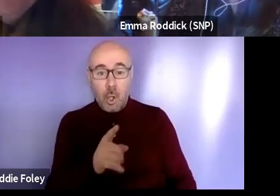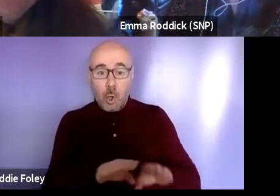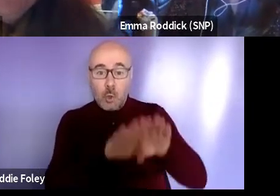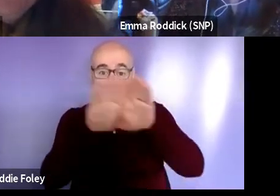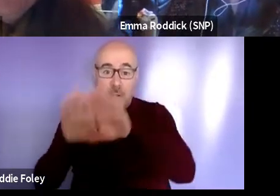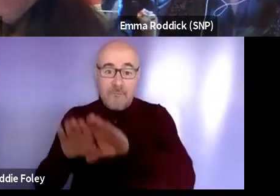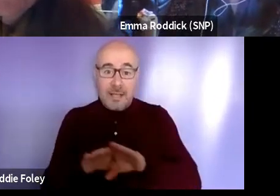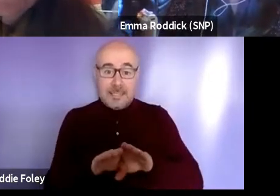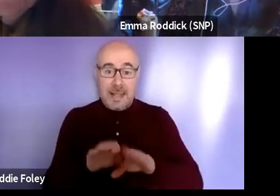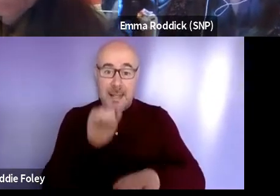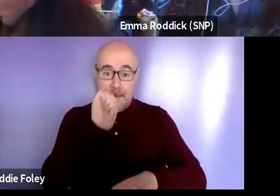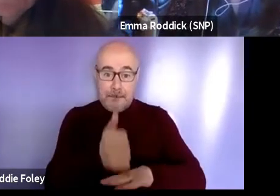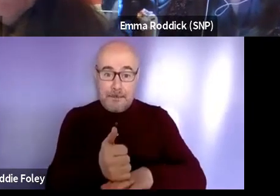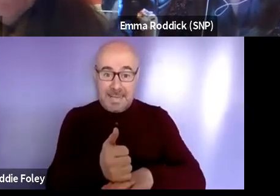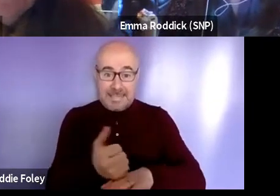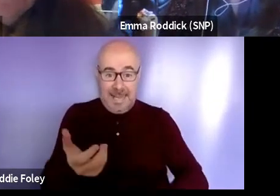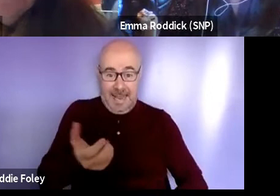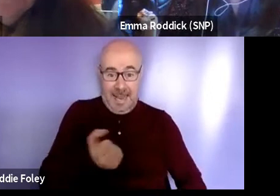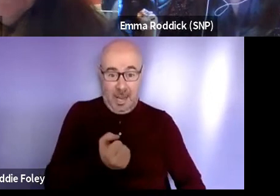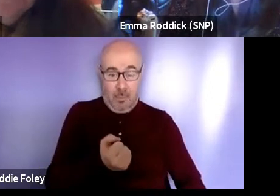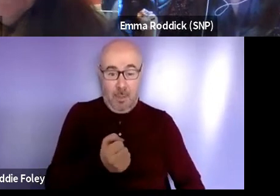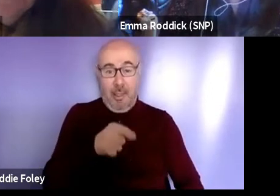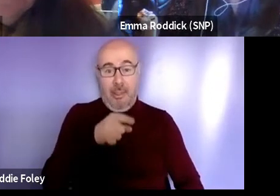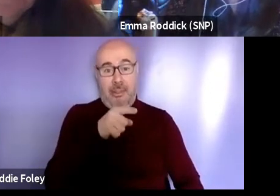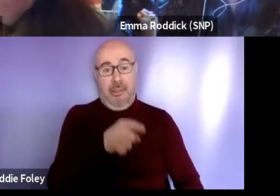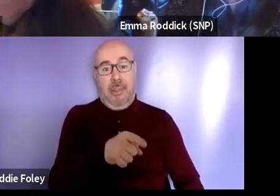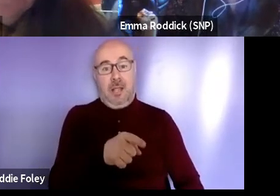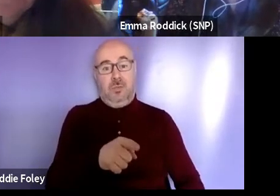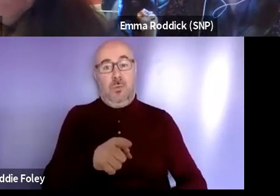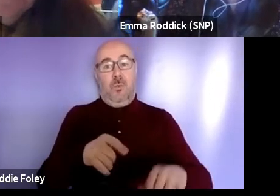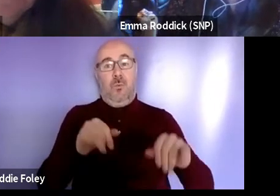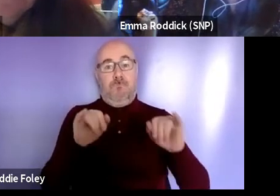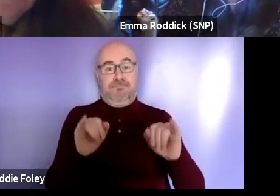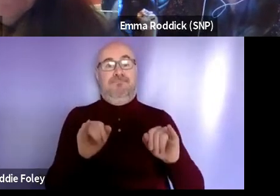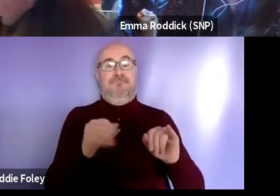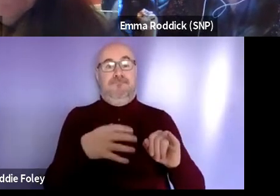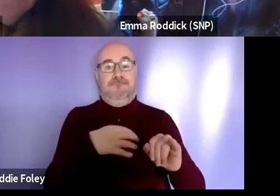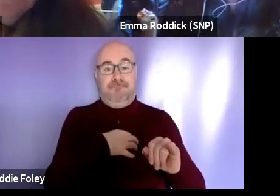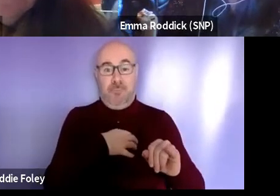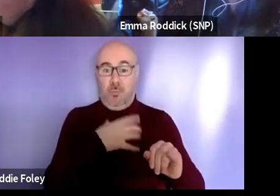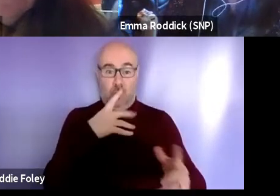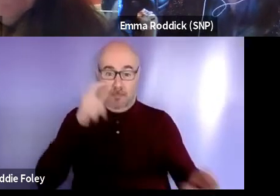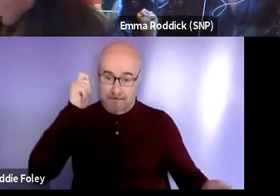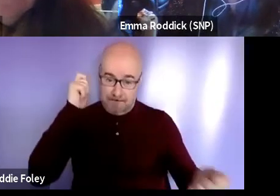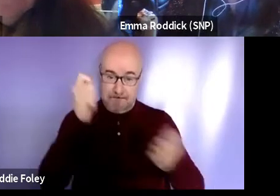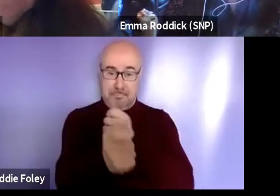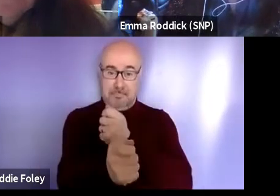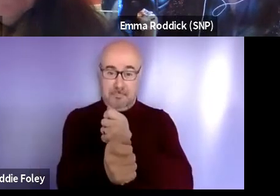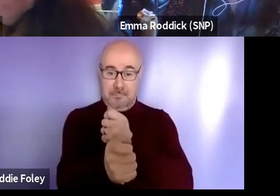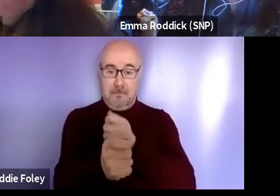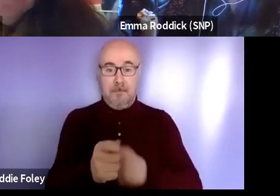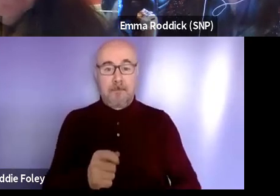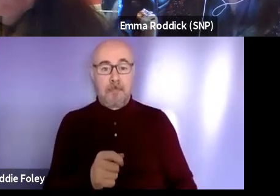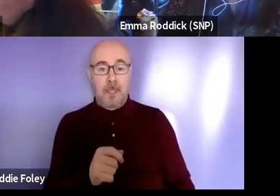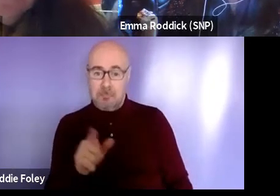this landscape dramatically. Could you give us your response to that one? Yeah, I mean, the SNP's been